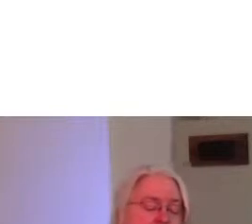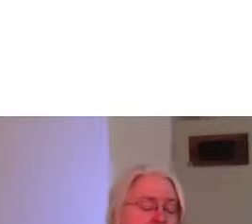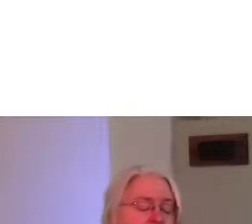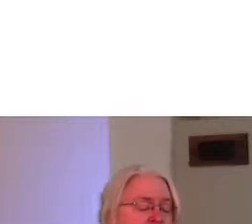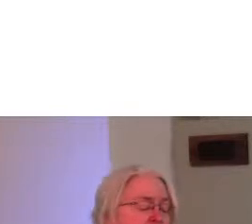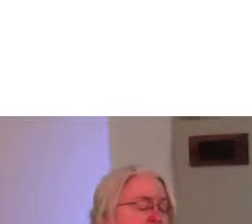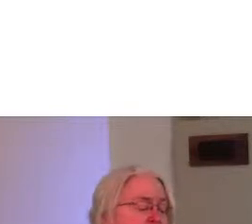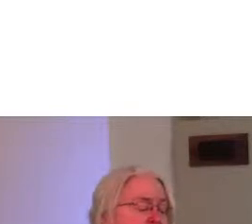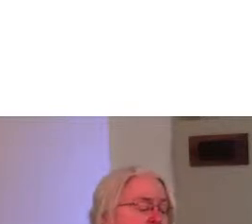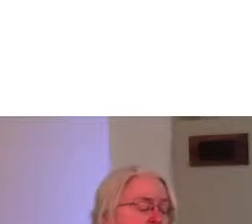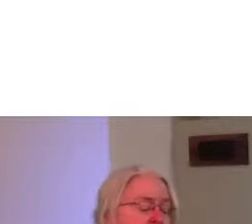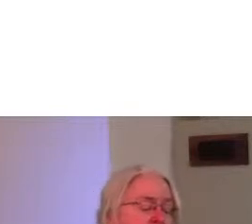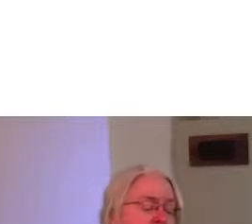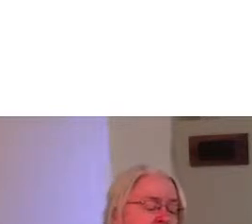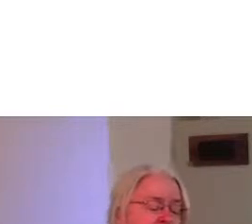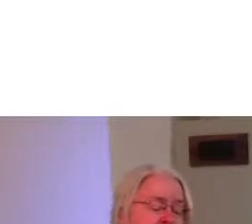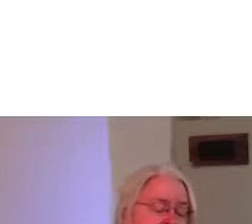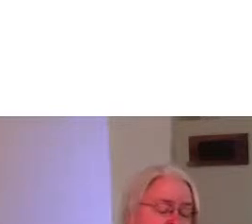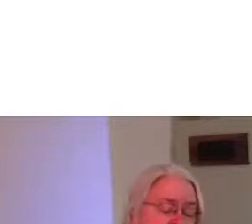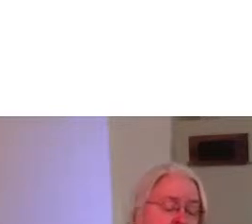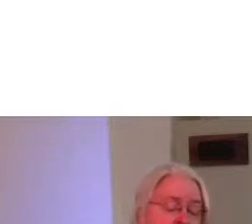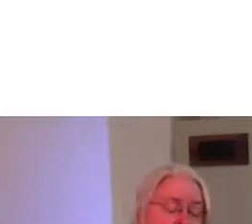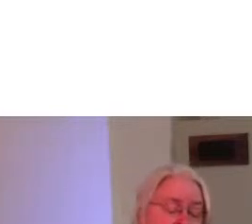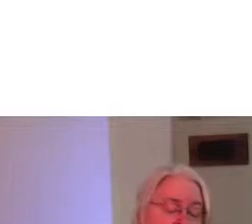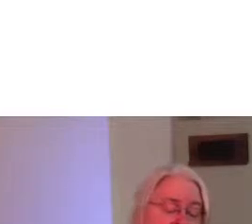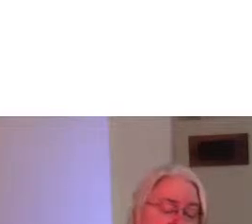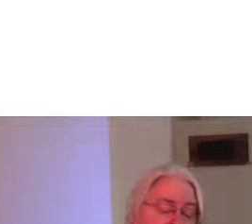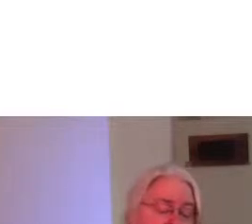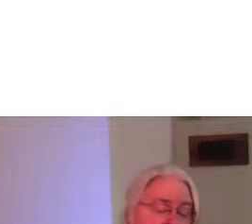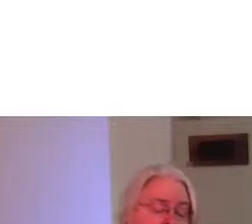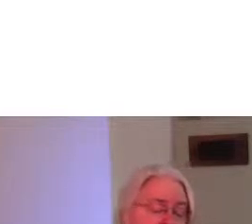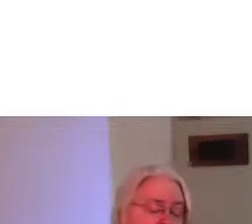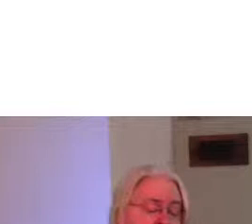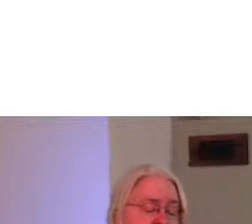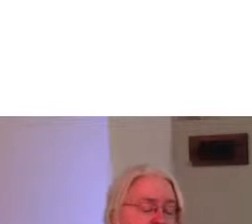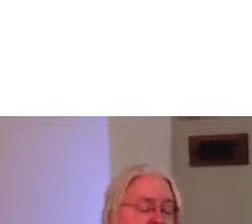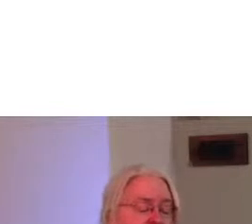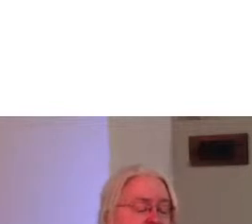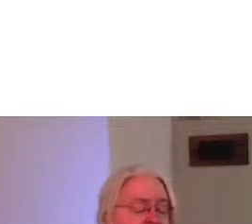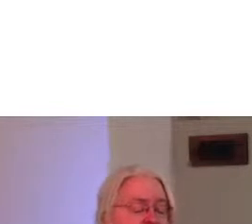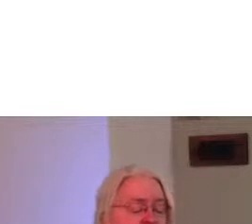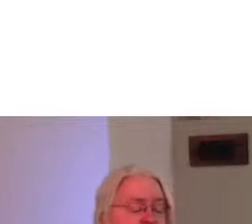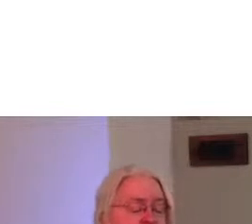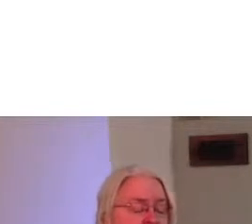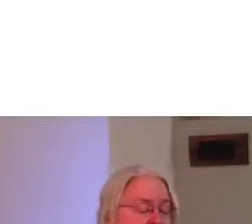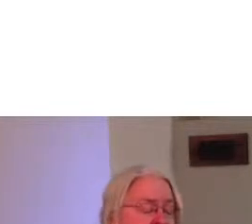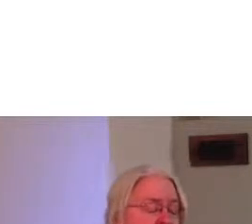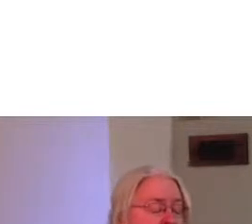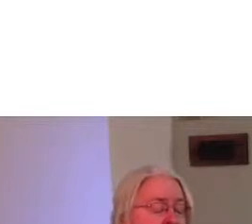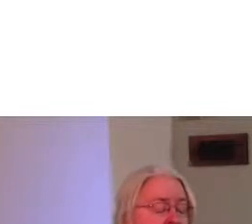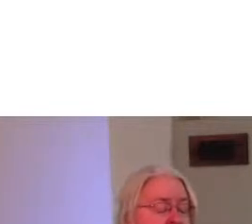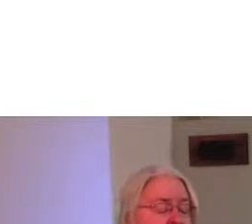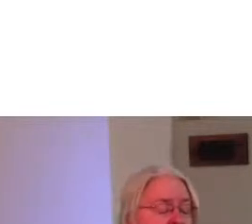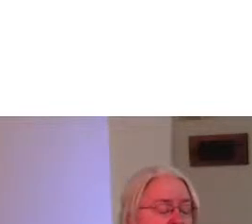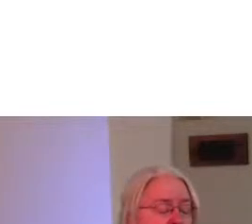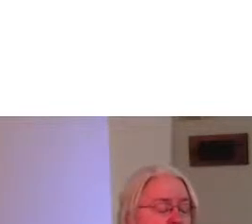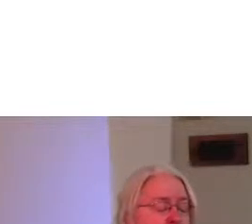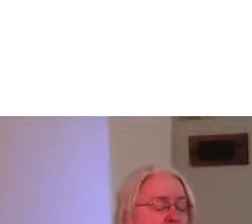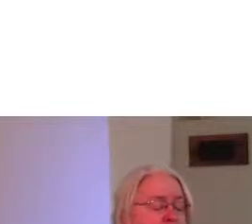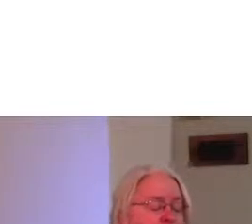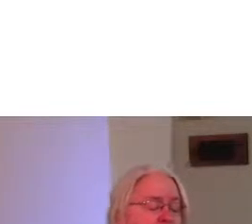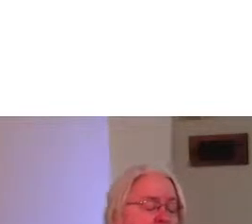a special glow. We see time's endless journey as